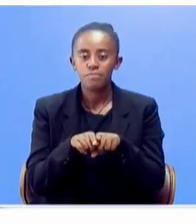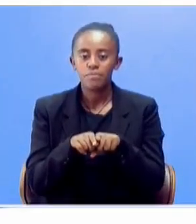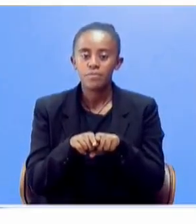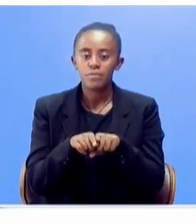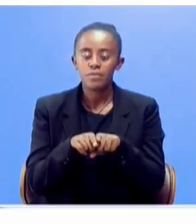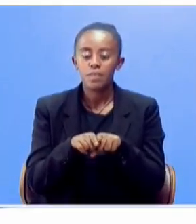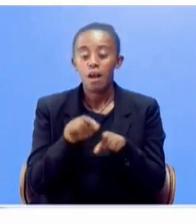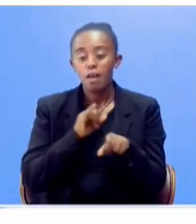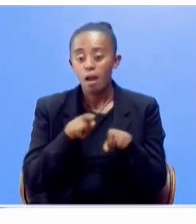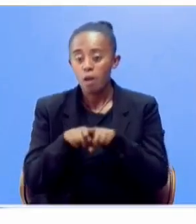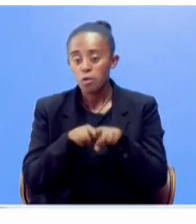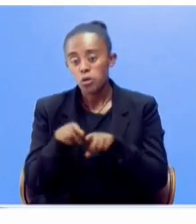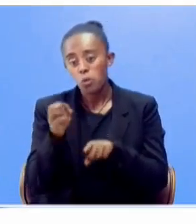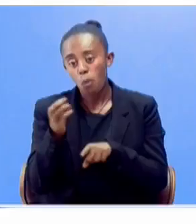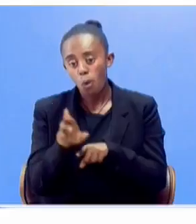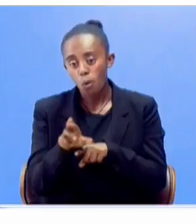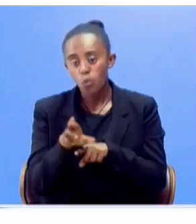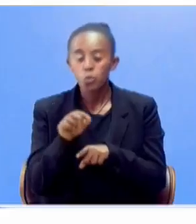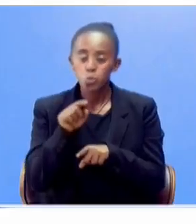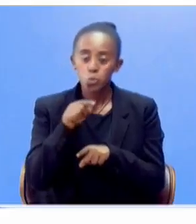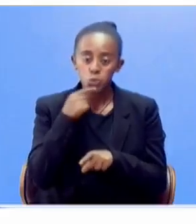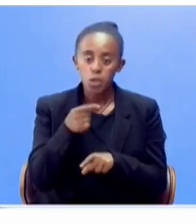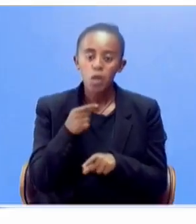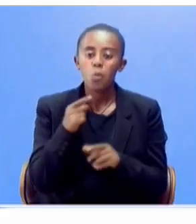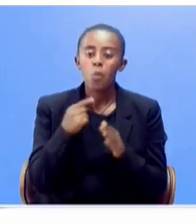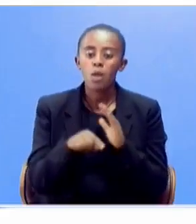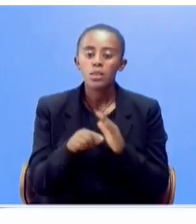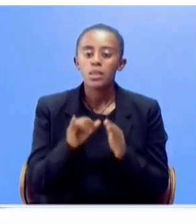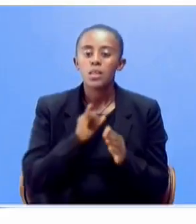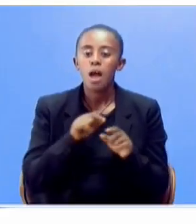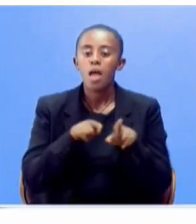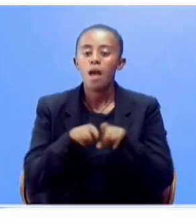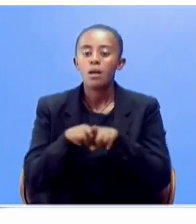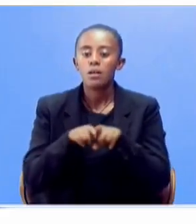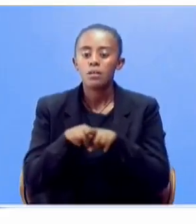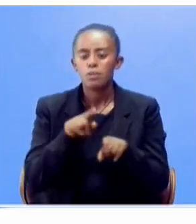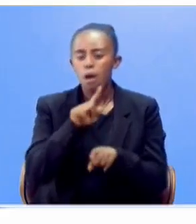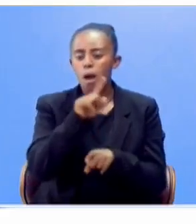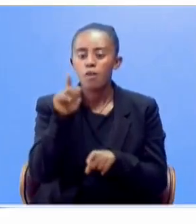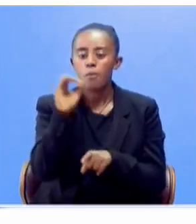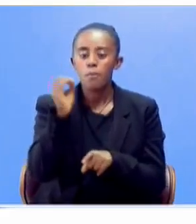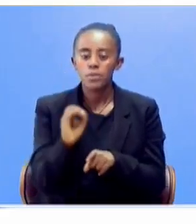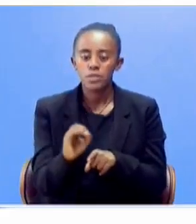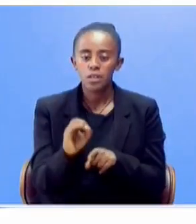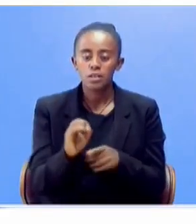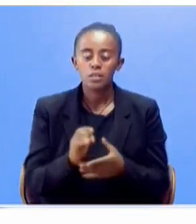I agree. Or you say what? I agree 100%.